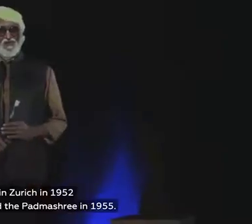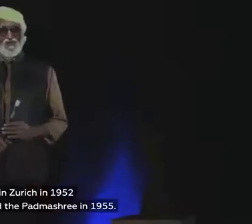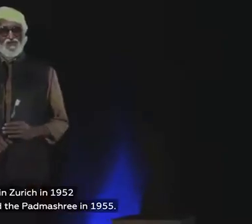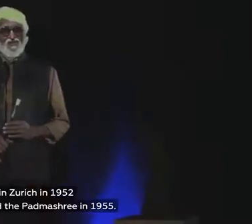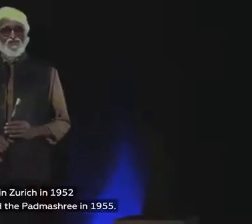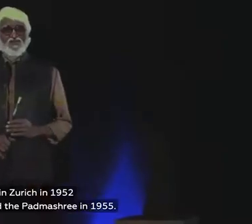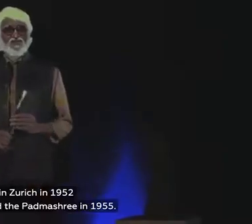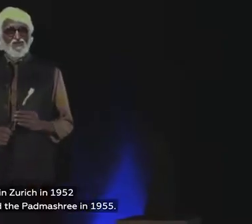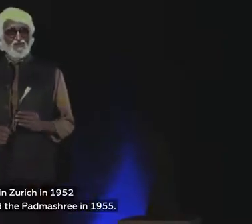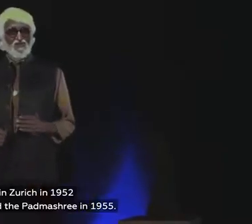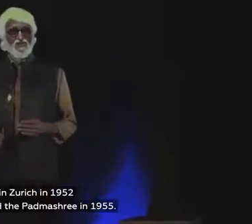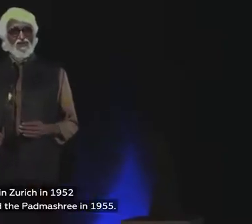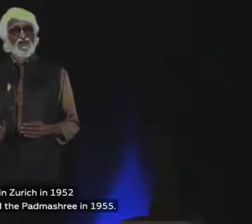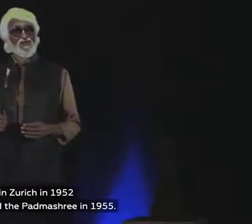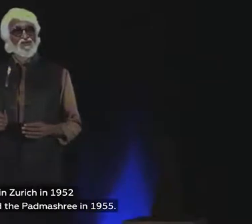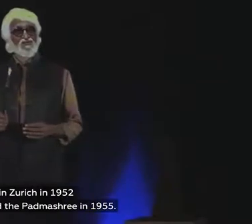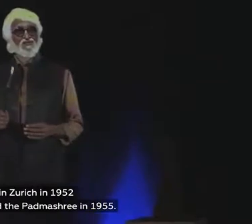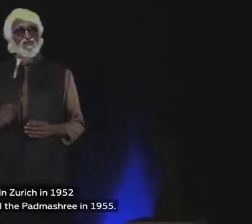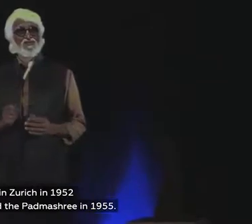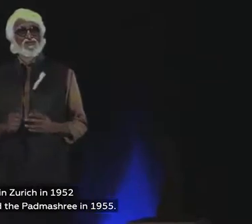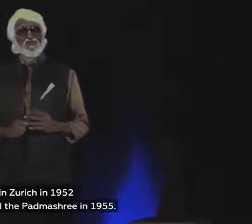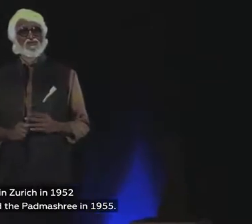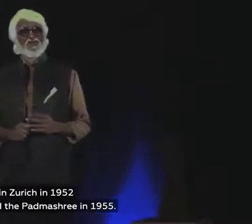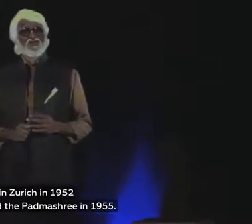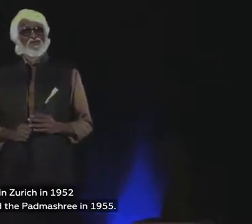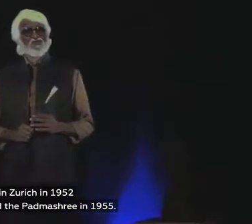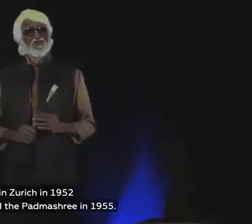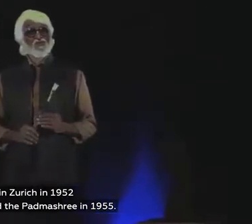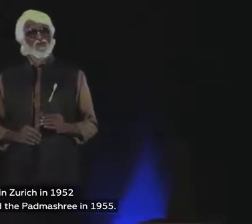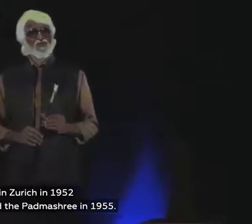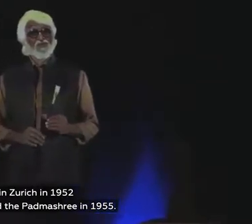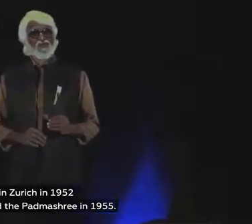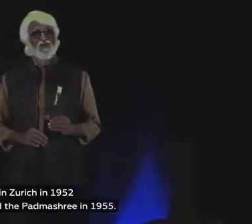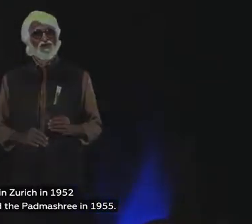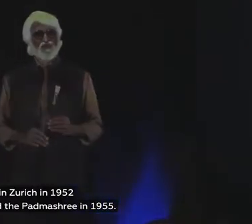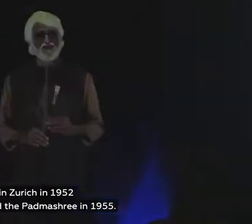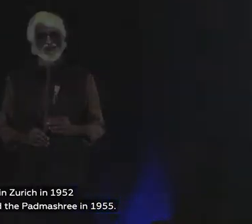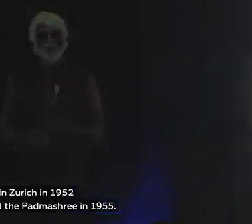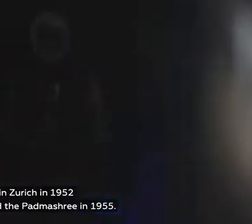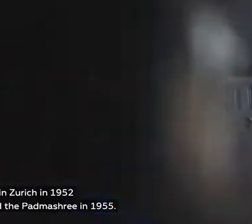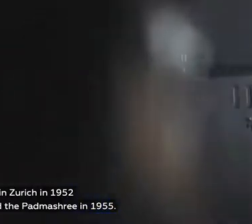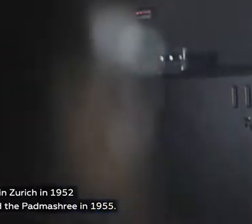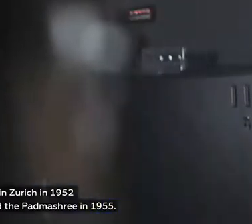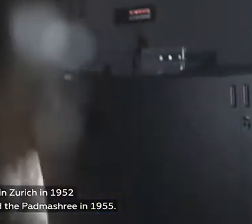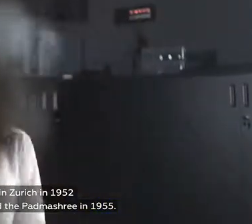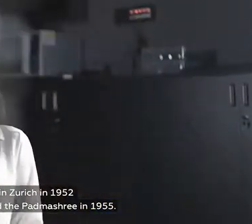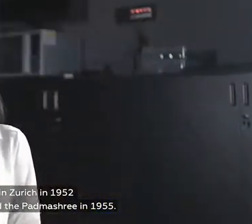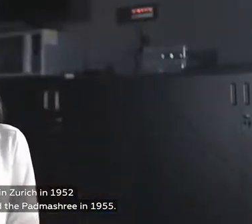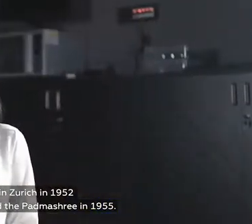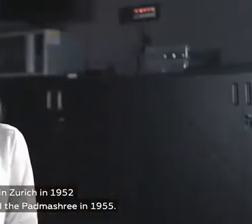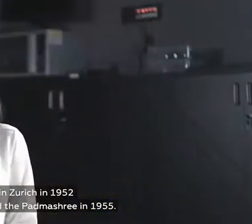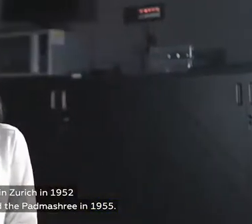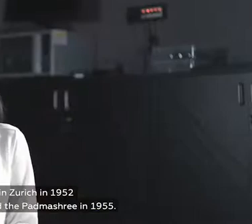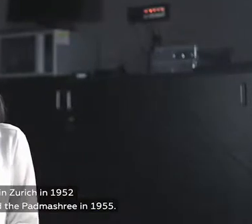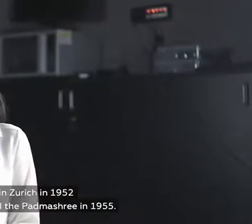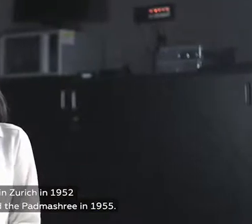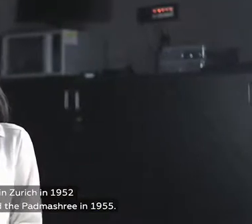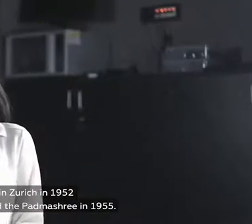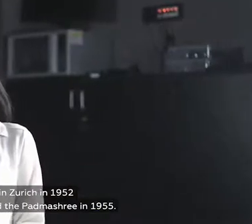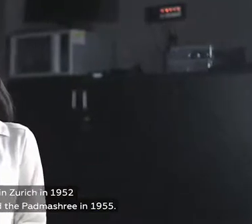first exhibition was in Zurich in 1952. Through this work, I was awarded the Padma Shri